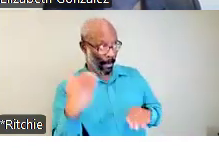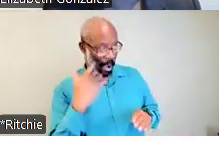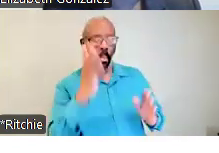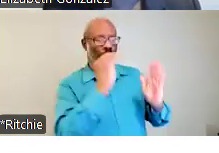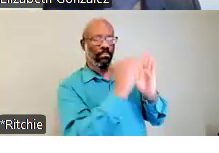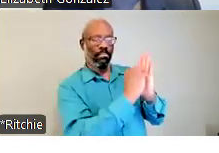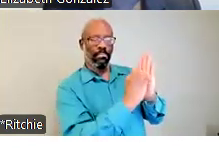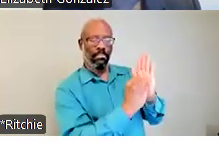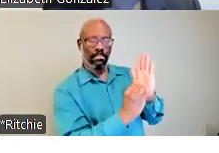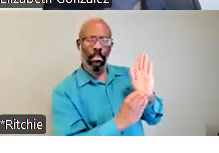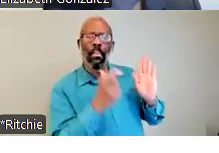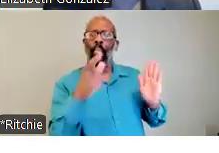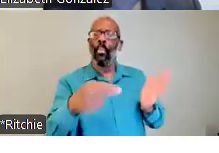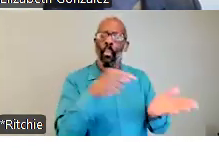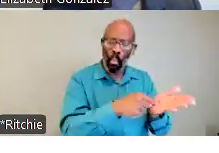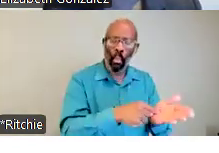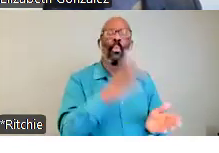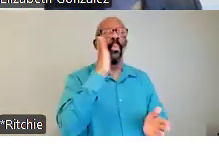bankruptcy.